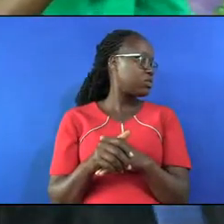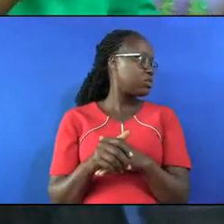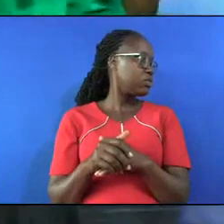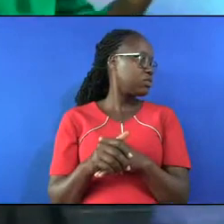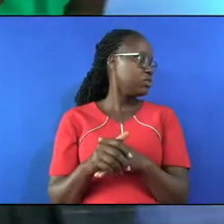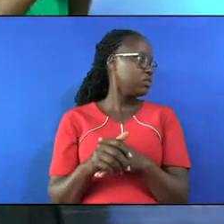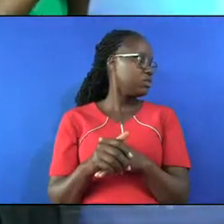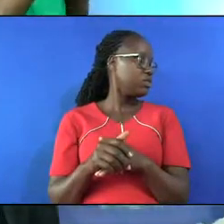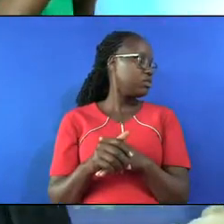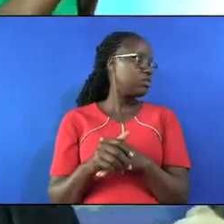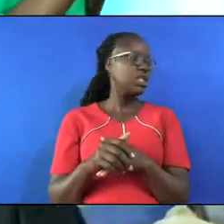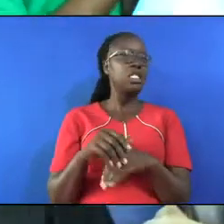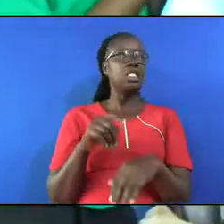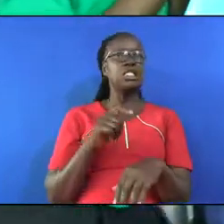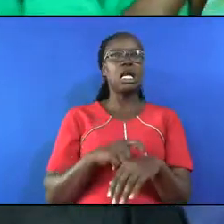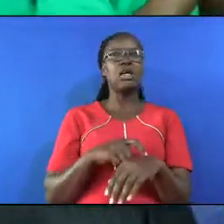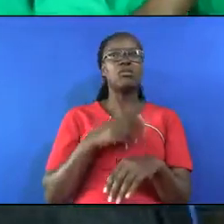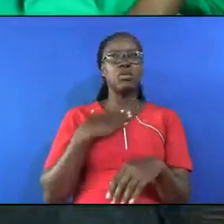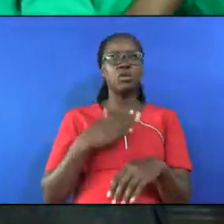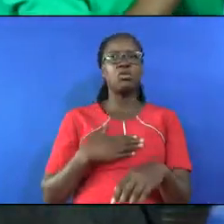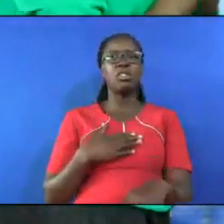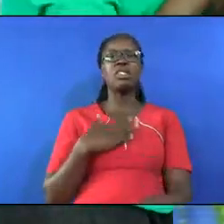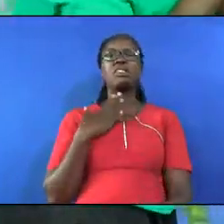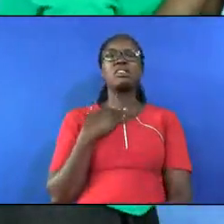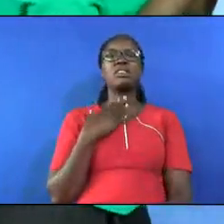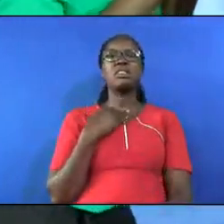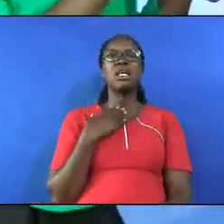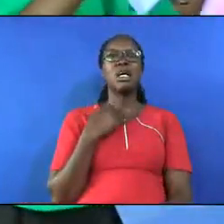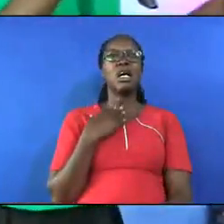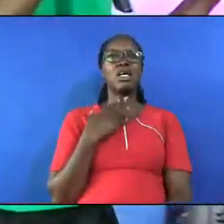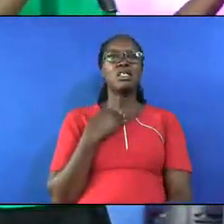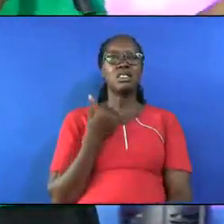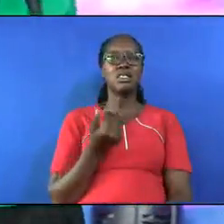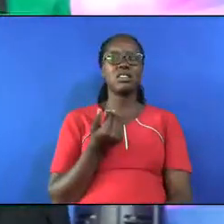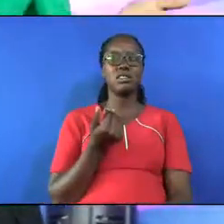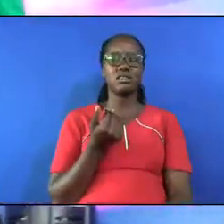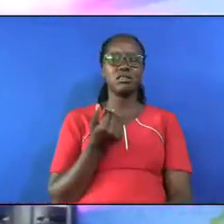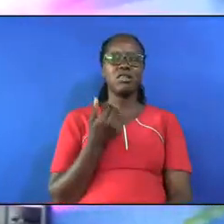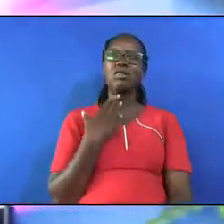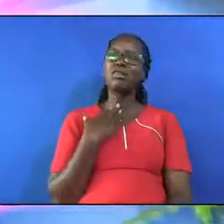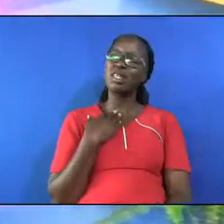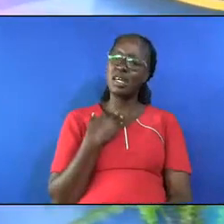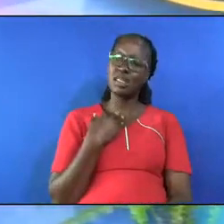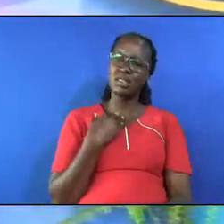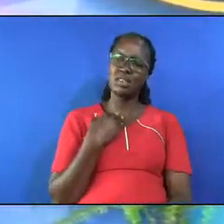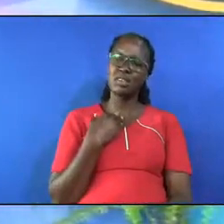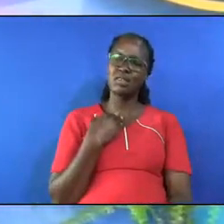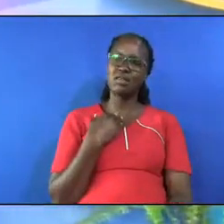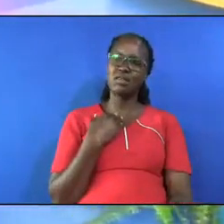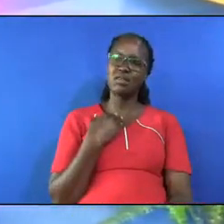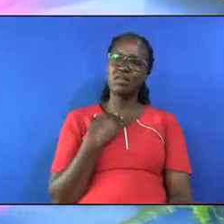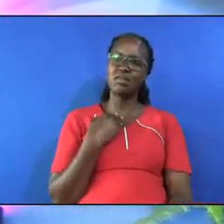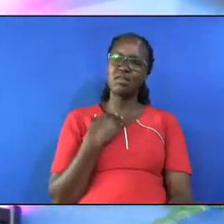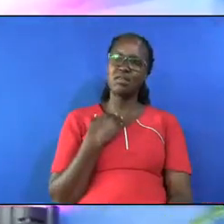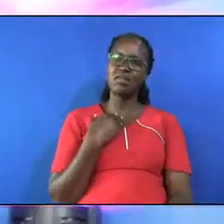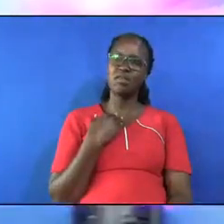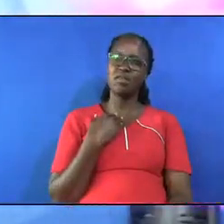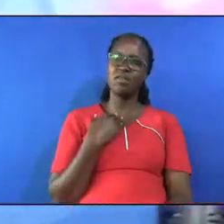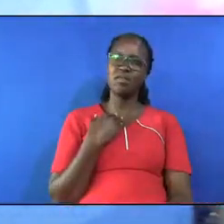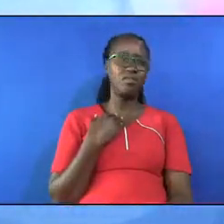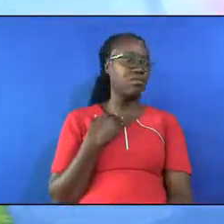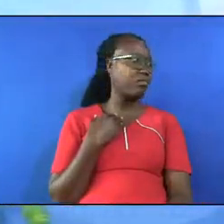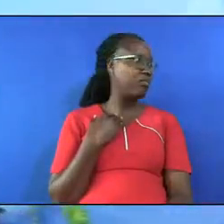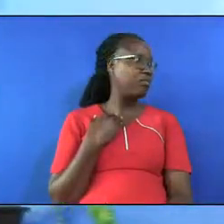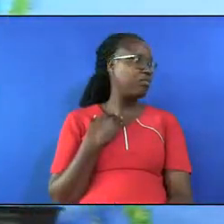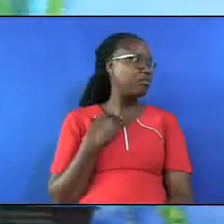When your body is very dehydrated, like you haven't been taking water throughout the whole day, you haven't taken water, let me just use